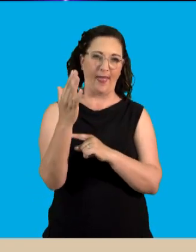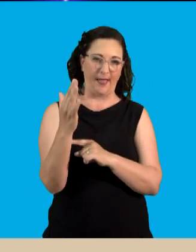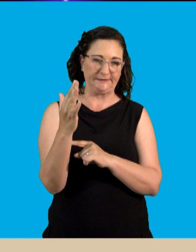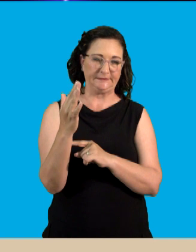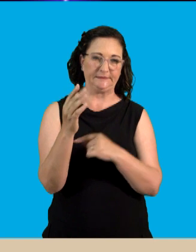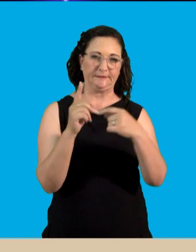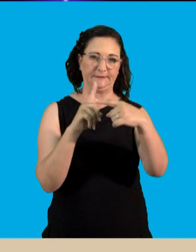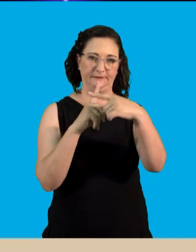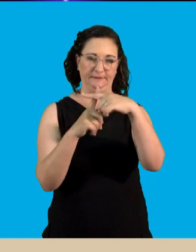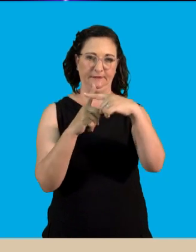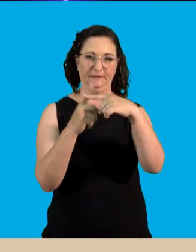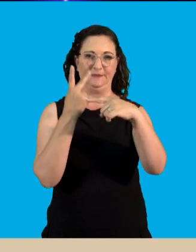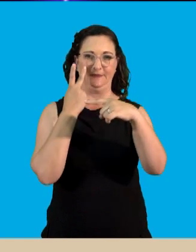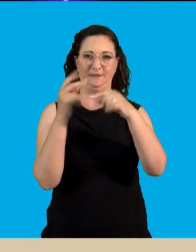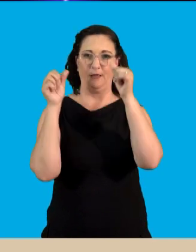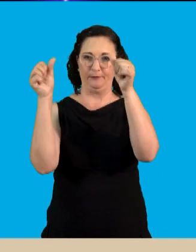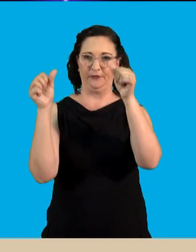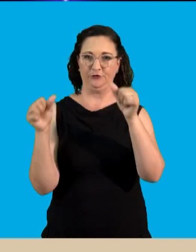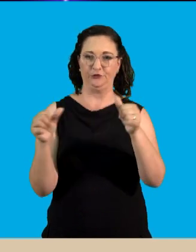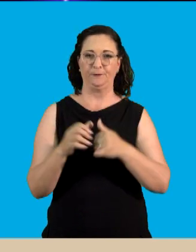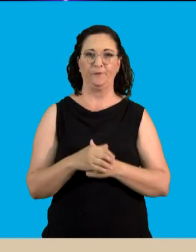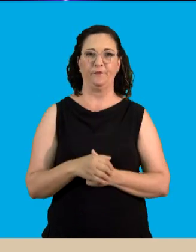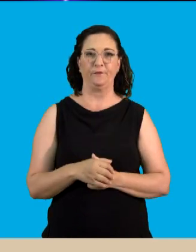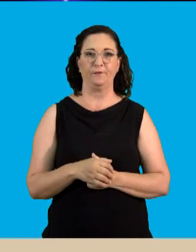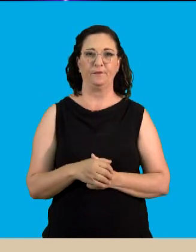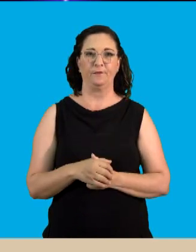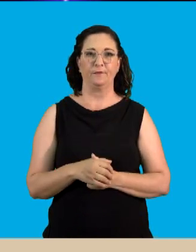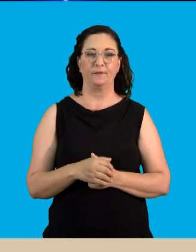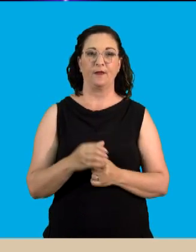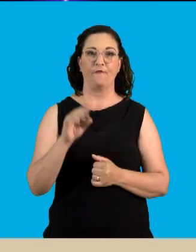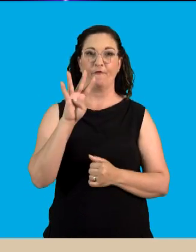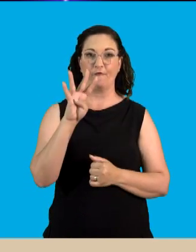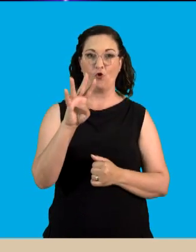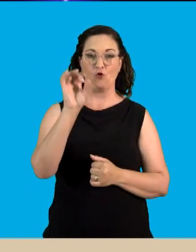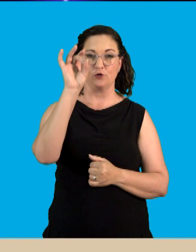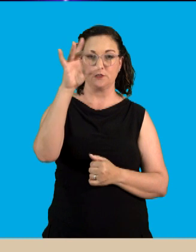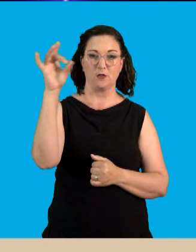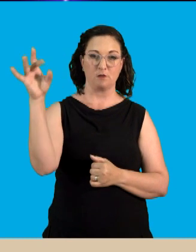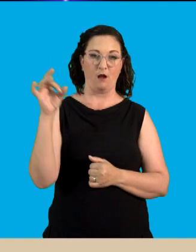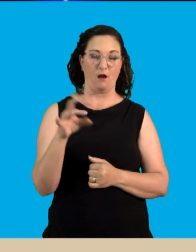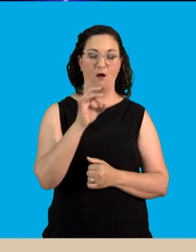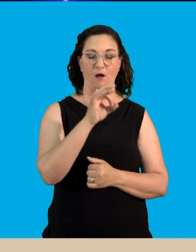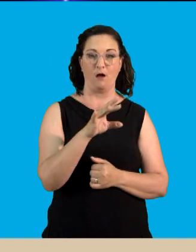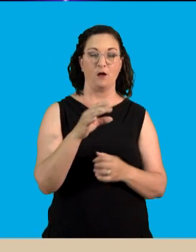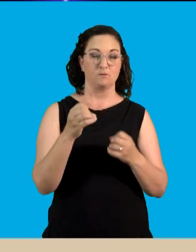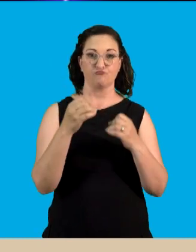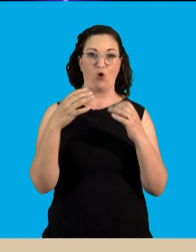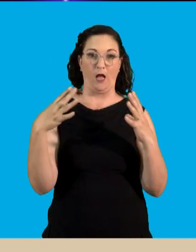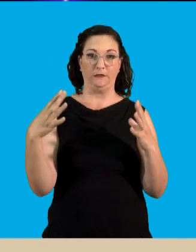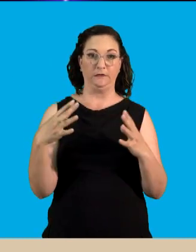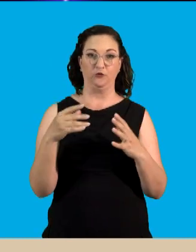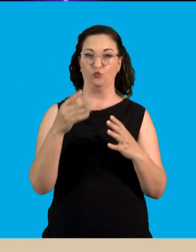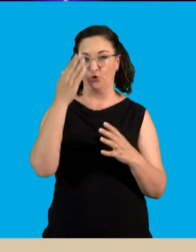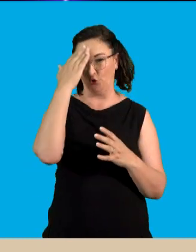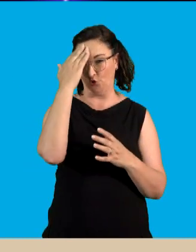kite. Right, as you can see from my right hand side here on my picture, I have 4 bright stars, all right? Then the